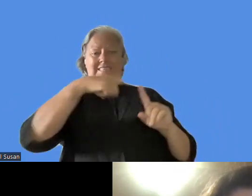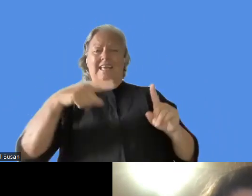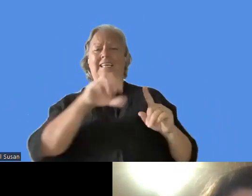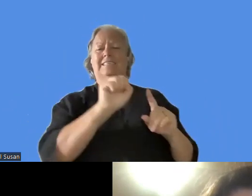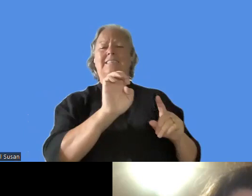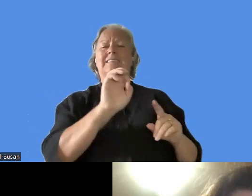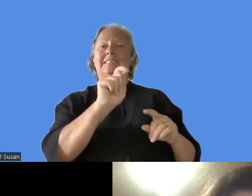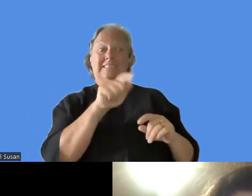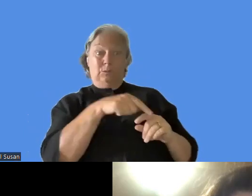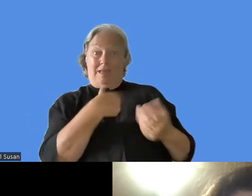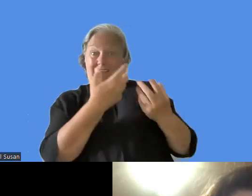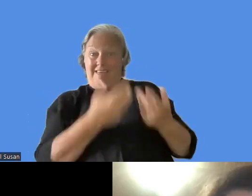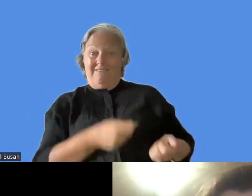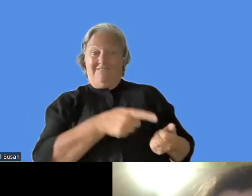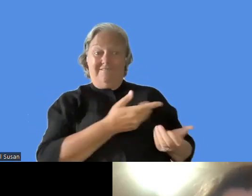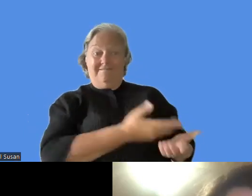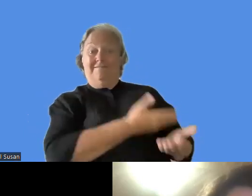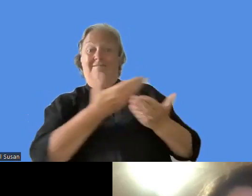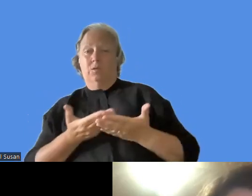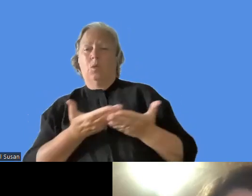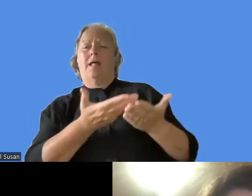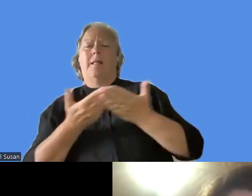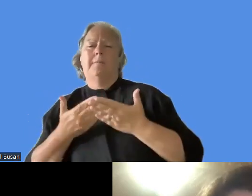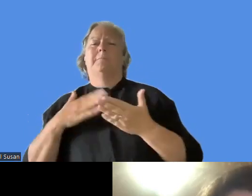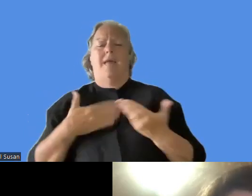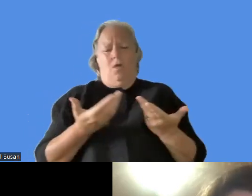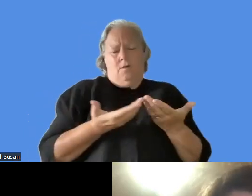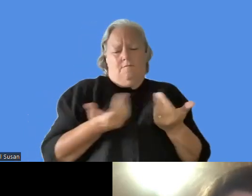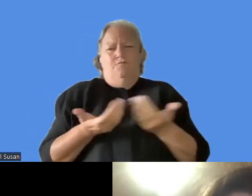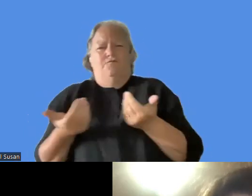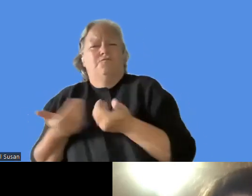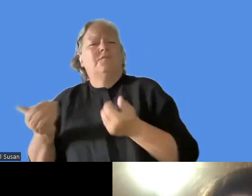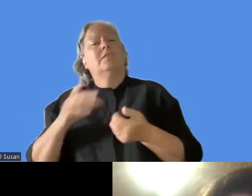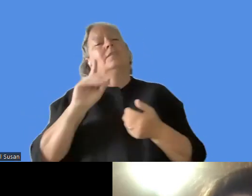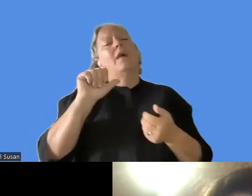disability disaggregated data. There are currently lots of opportunities